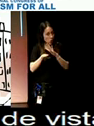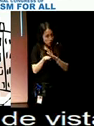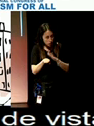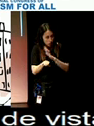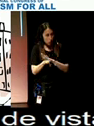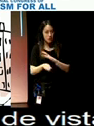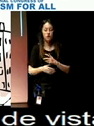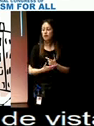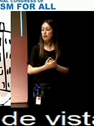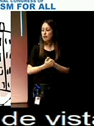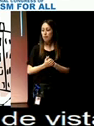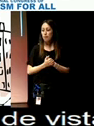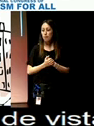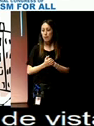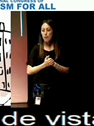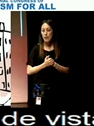Multiplication of Loaves and Bread.